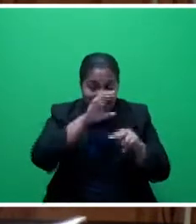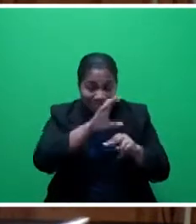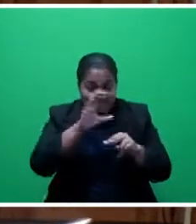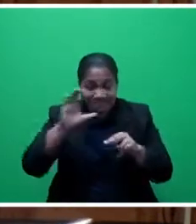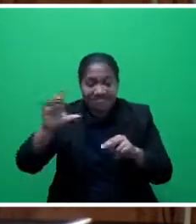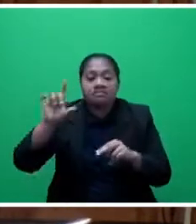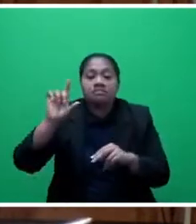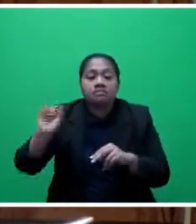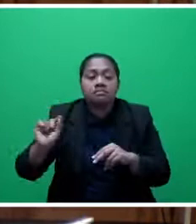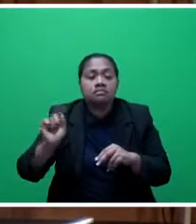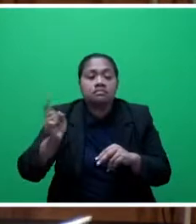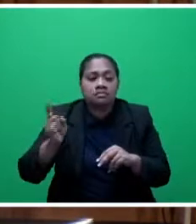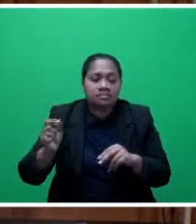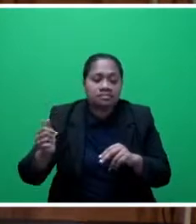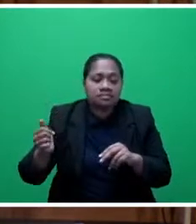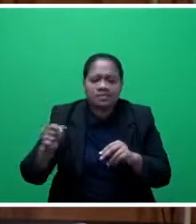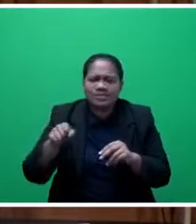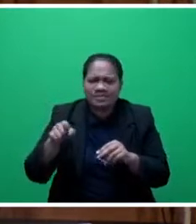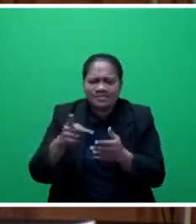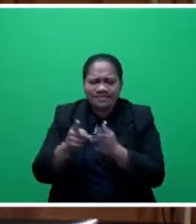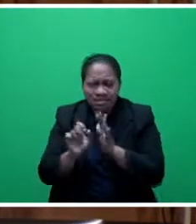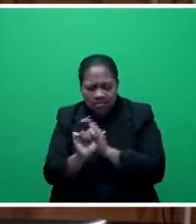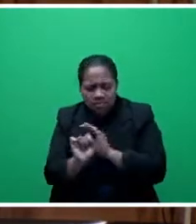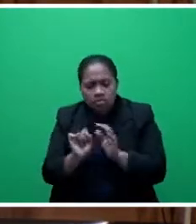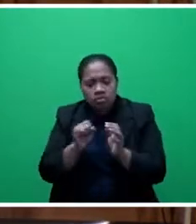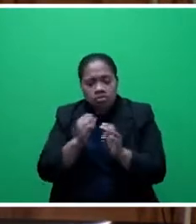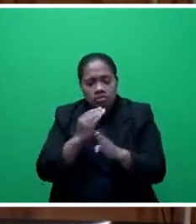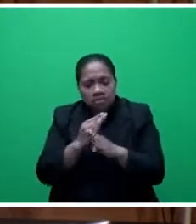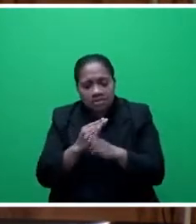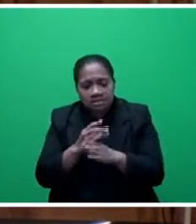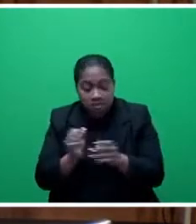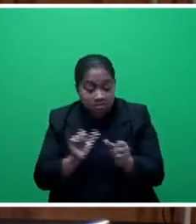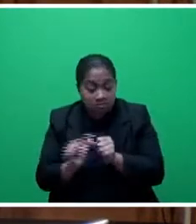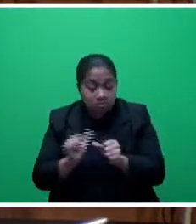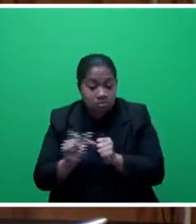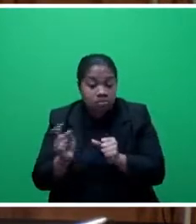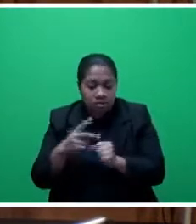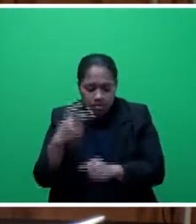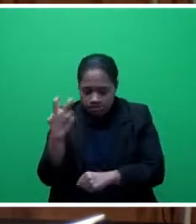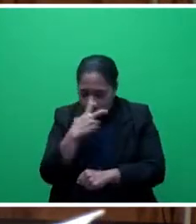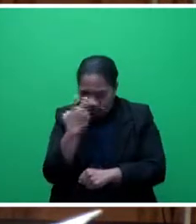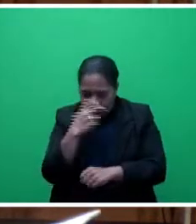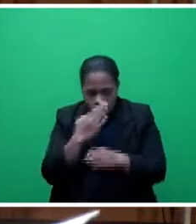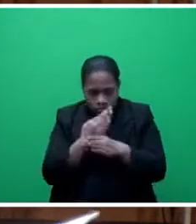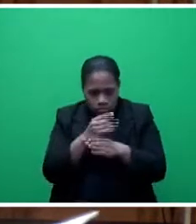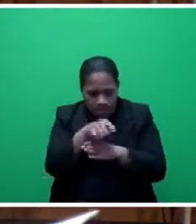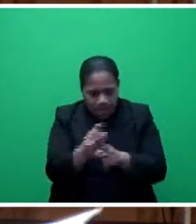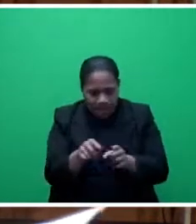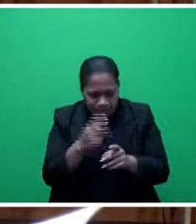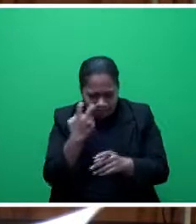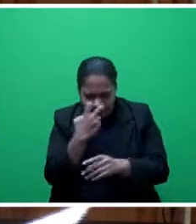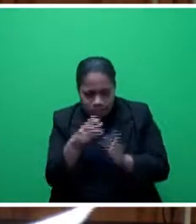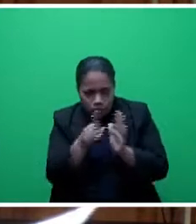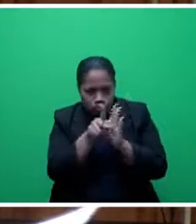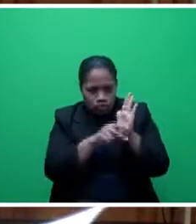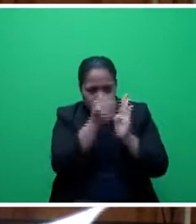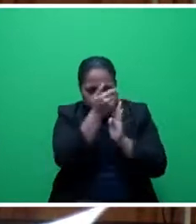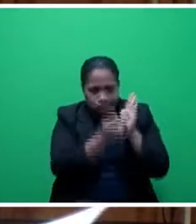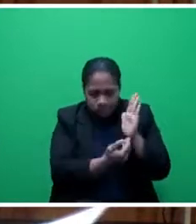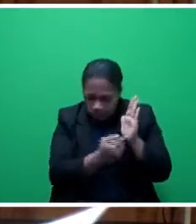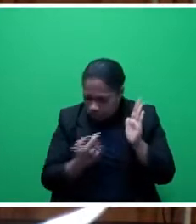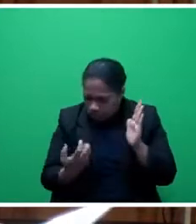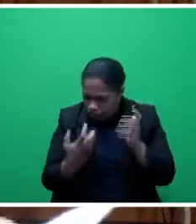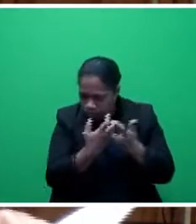case, is normal part of its work, they are better suited for monitoring and enforcing this particular policy. So therefore, Mr. Speaker, sir,